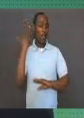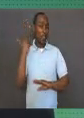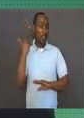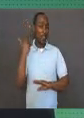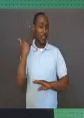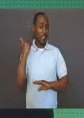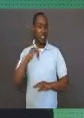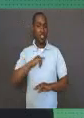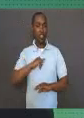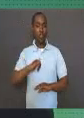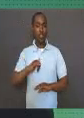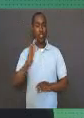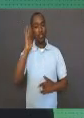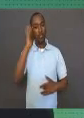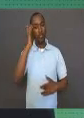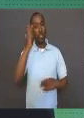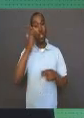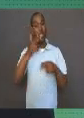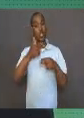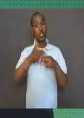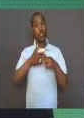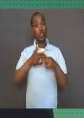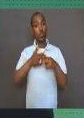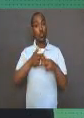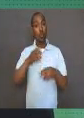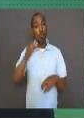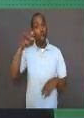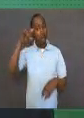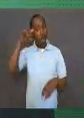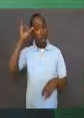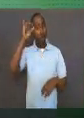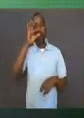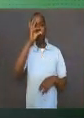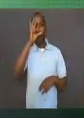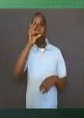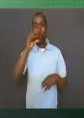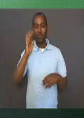a similar disease called cowpox.